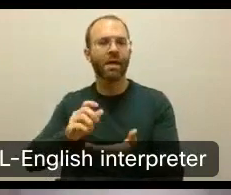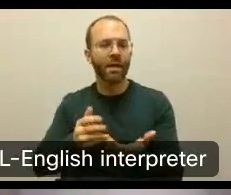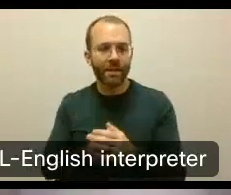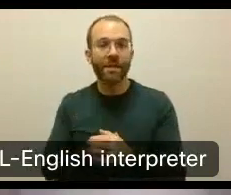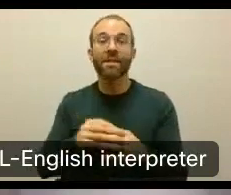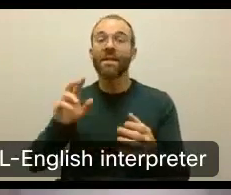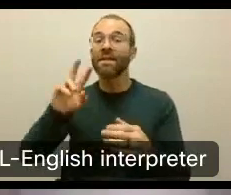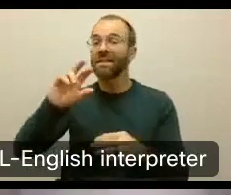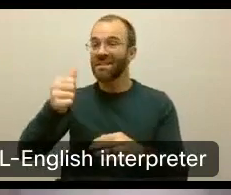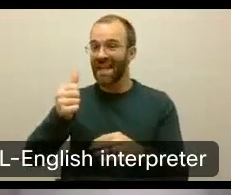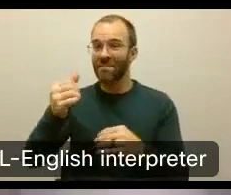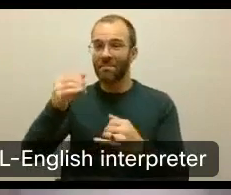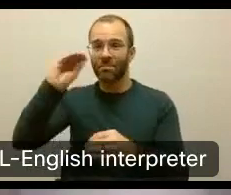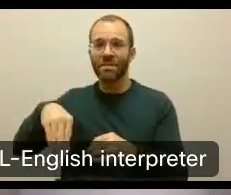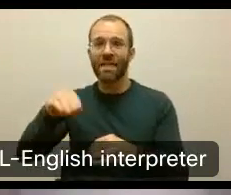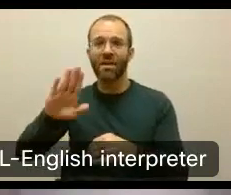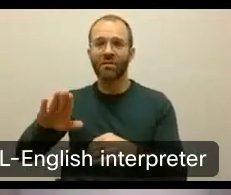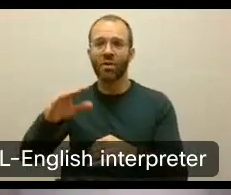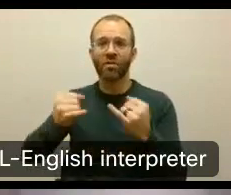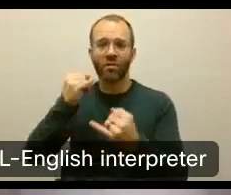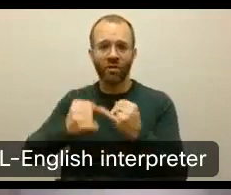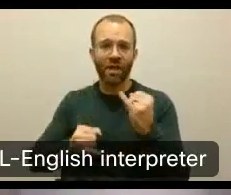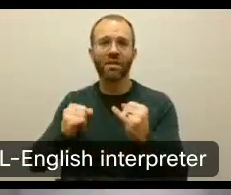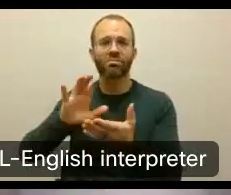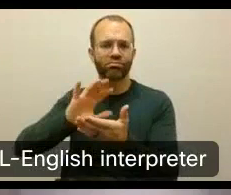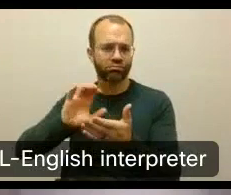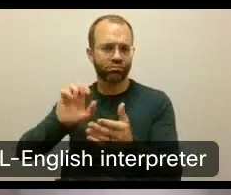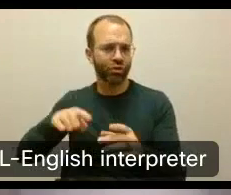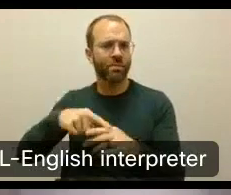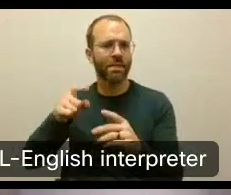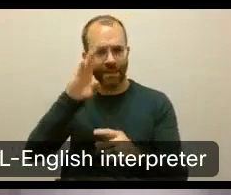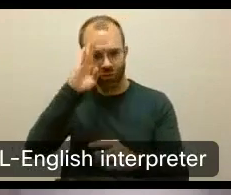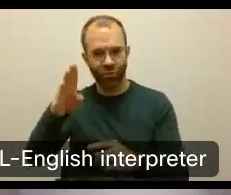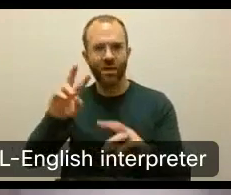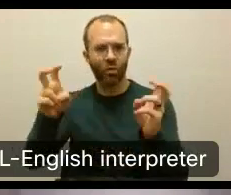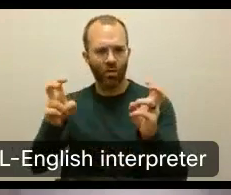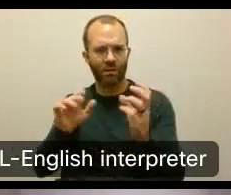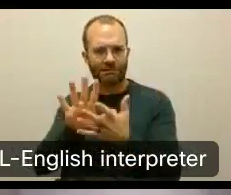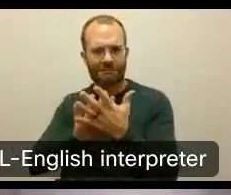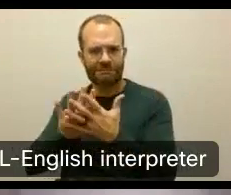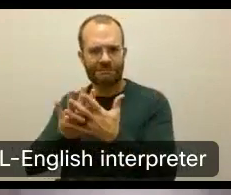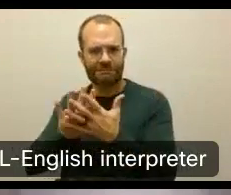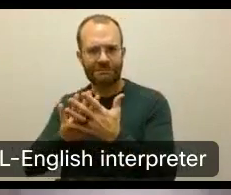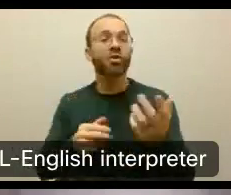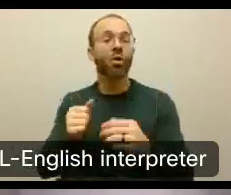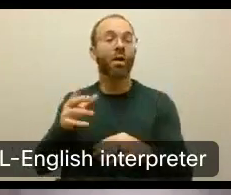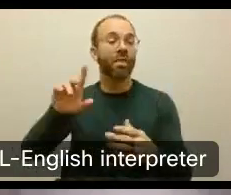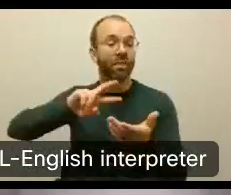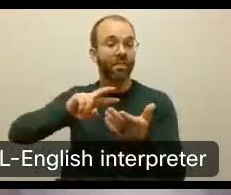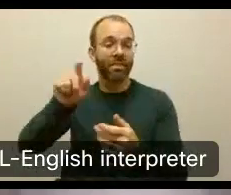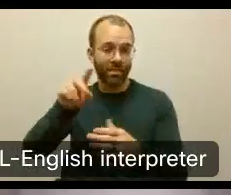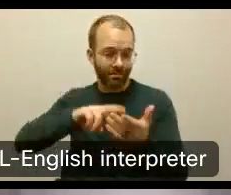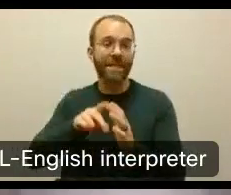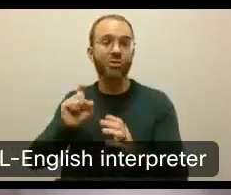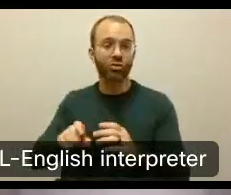final manuscript should appear as directly quoted matter. Therefore, you should strive to limit the amount of exact transcribing of